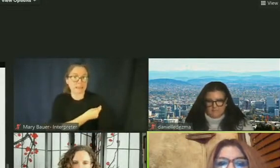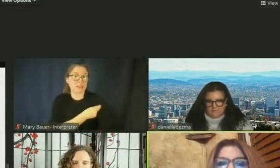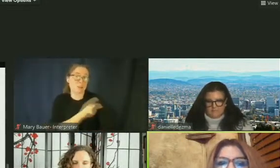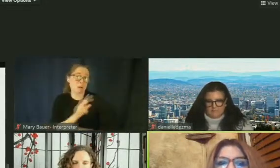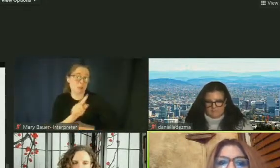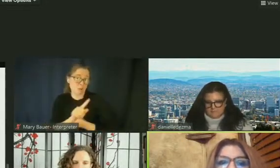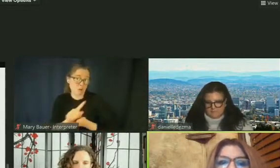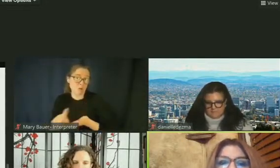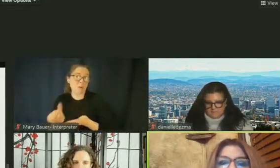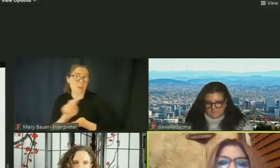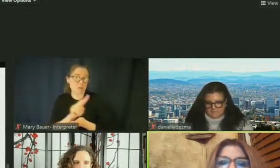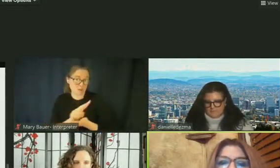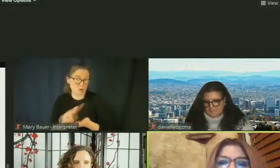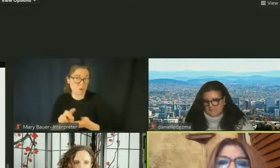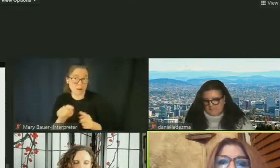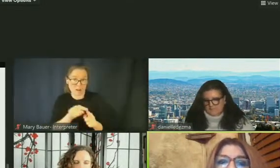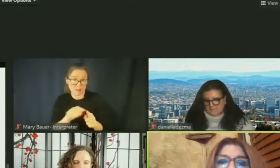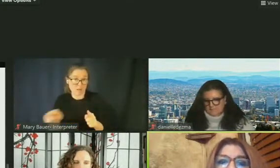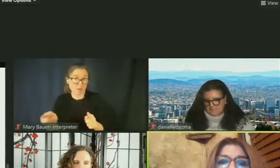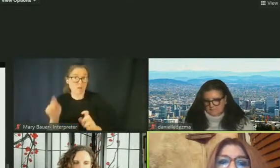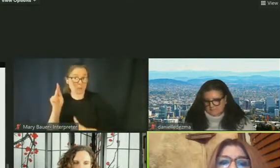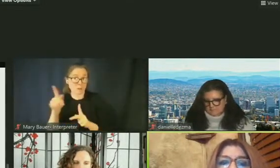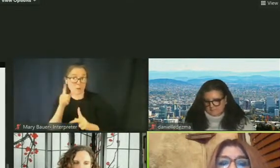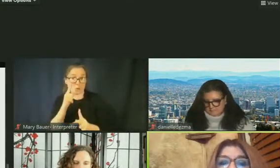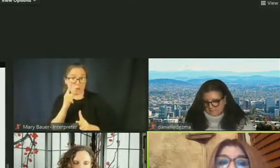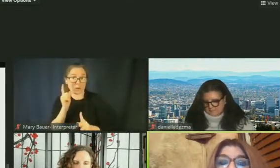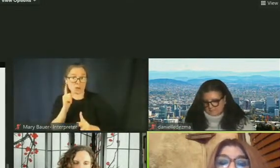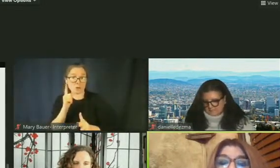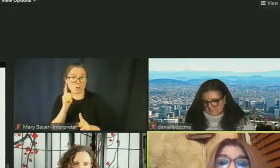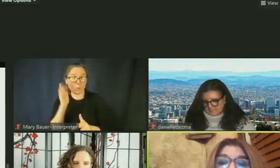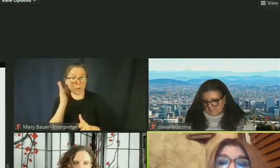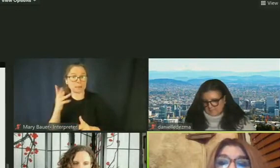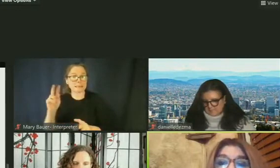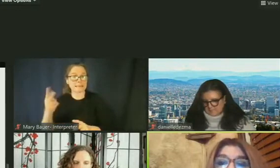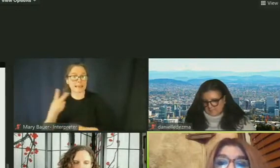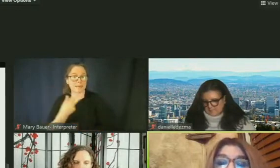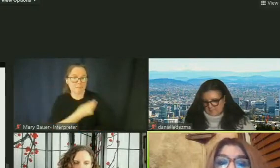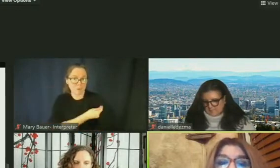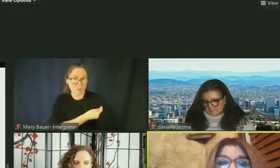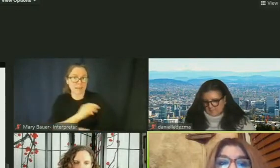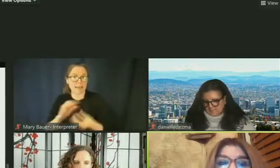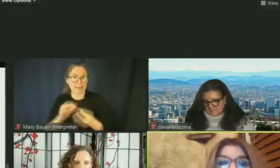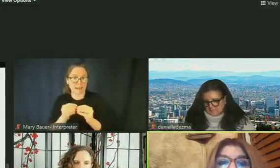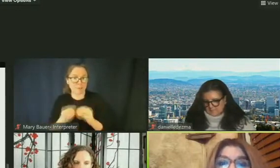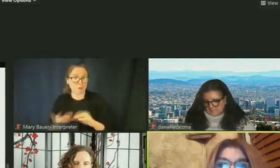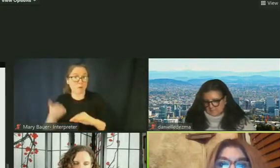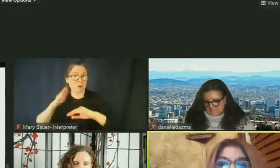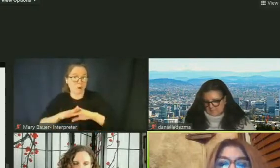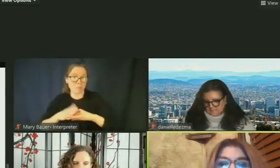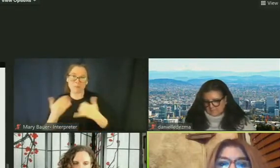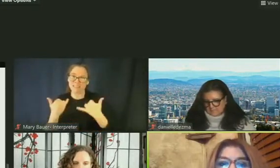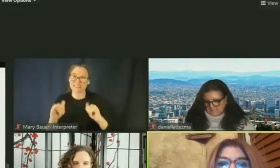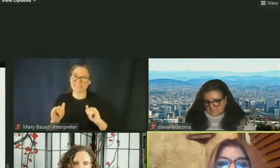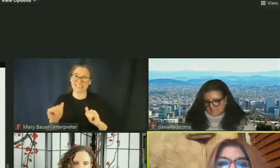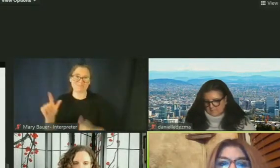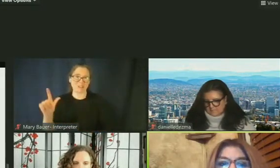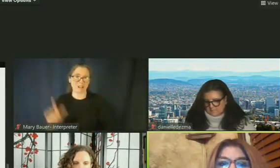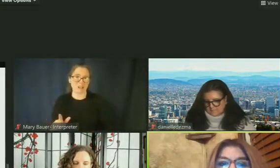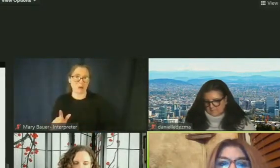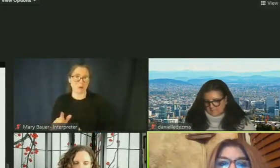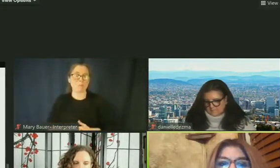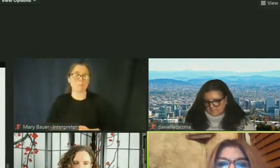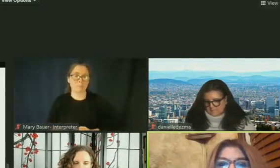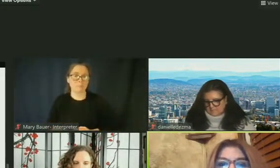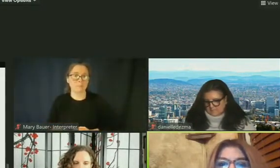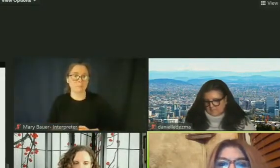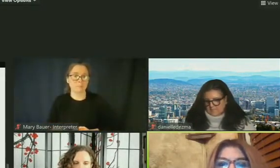we see many folks who are getting their second dose, those numbers will go up, but they're still relatively low. Part of the